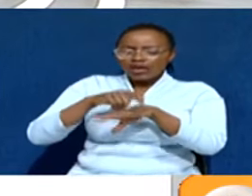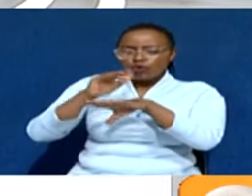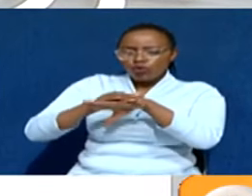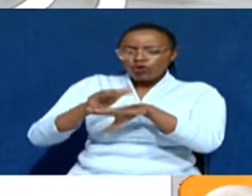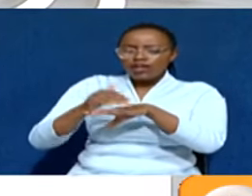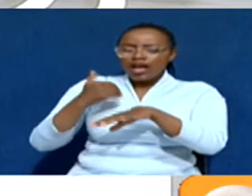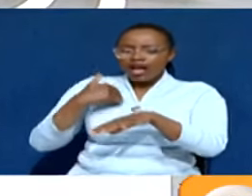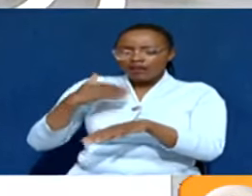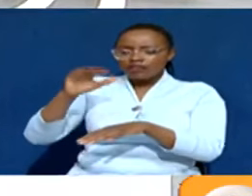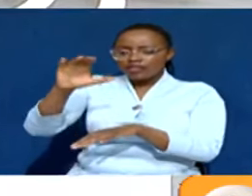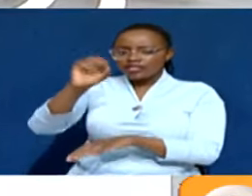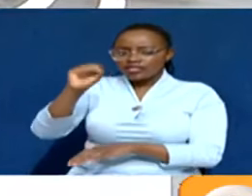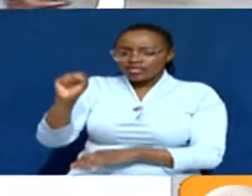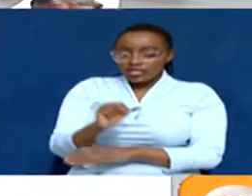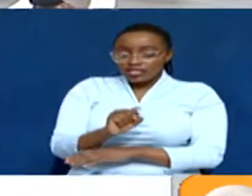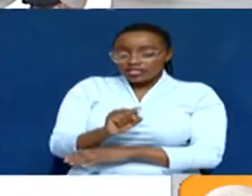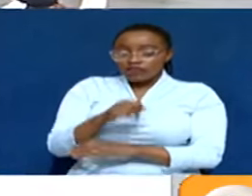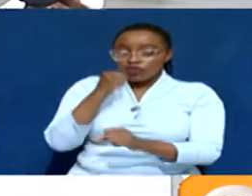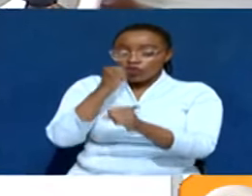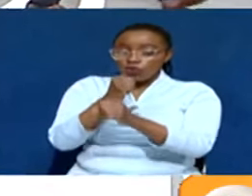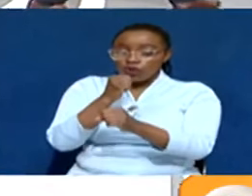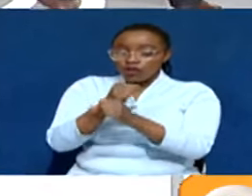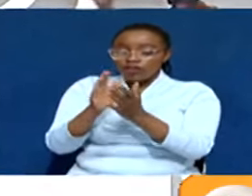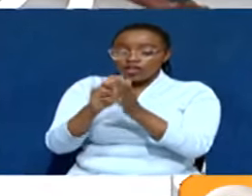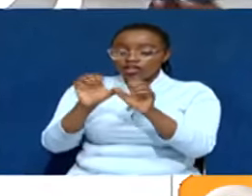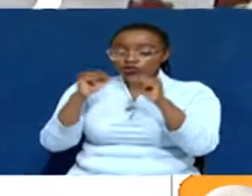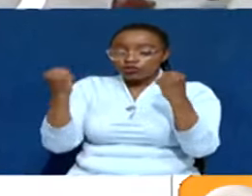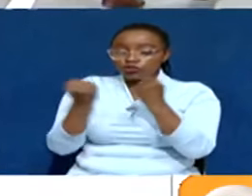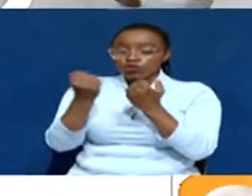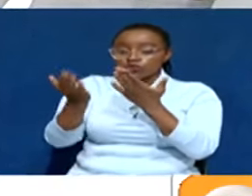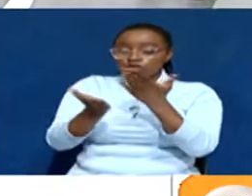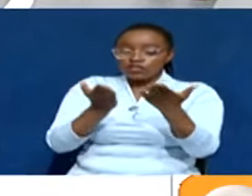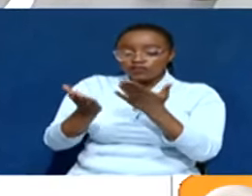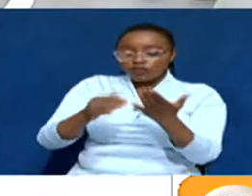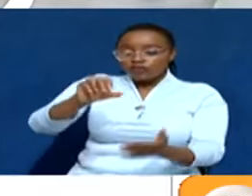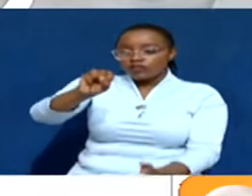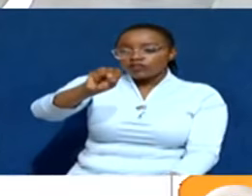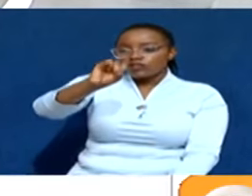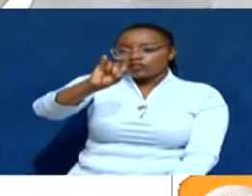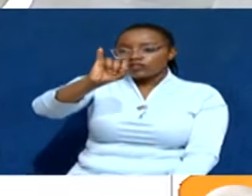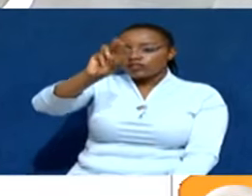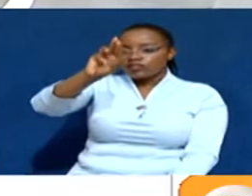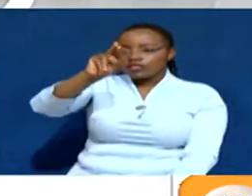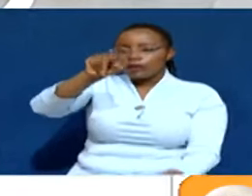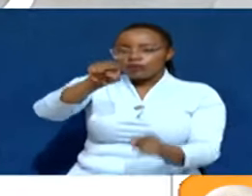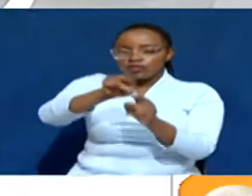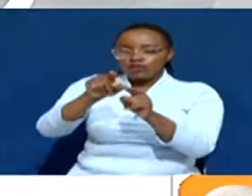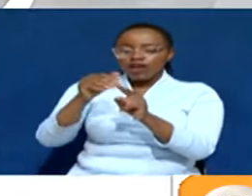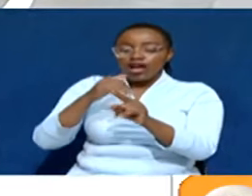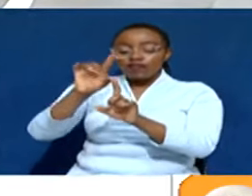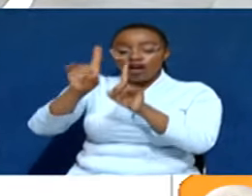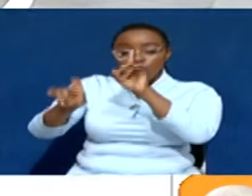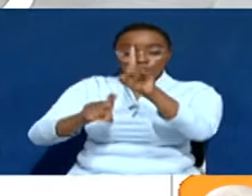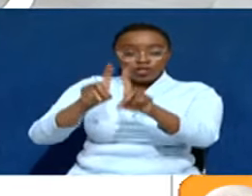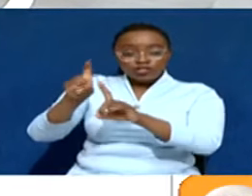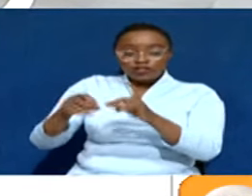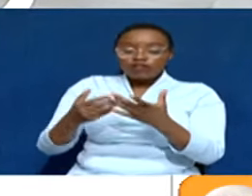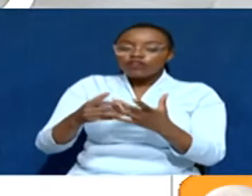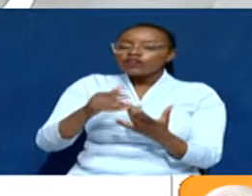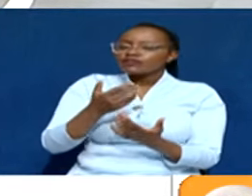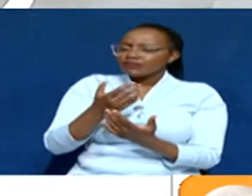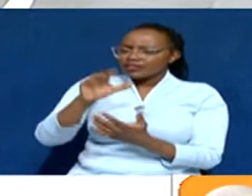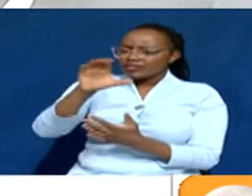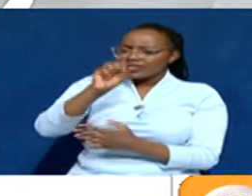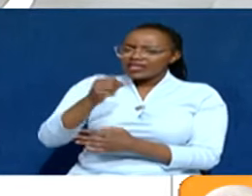we have the minister for Labour and Social Services, Simon Chelugui. He's also on the line. And there's a question, by the way, Buenos Dias,